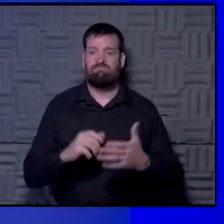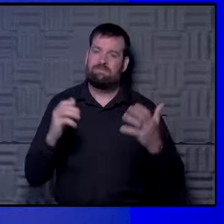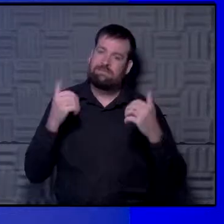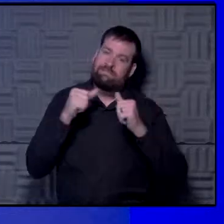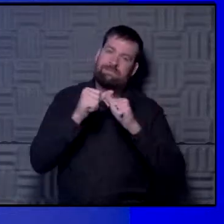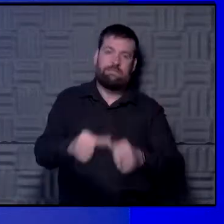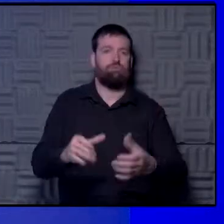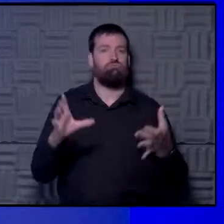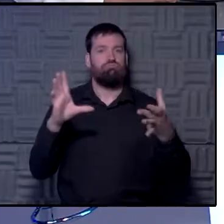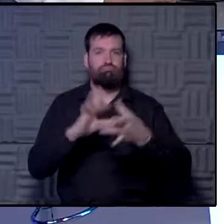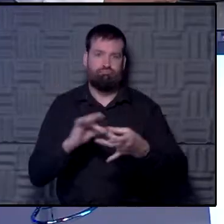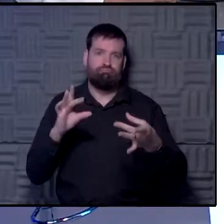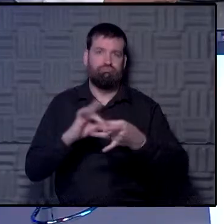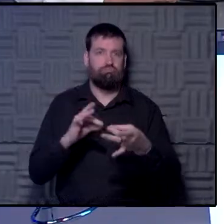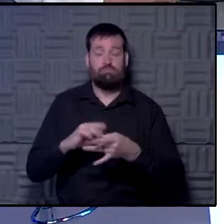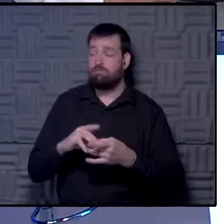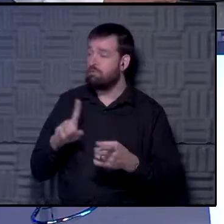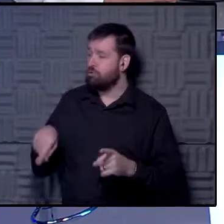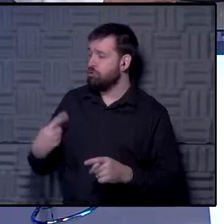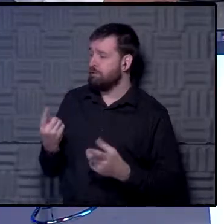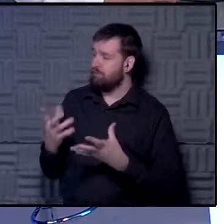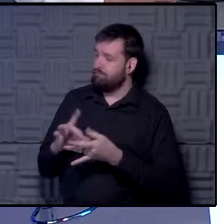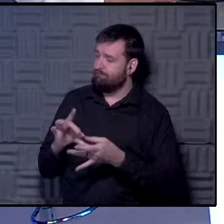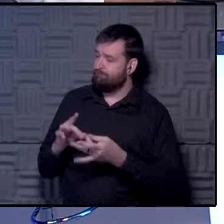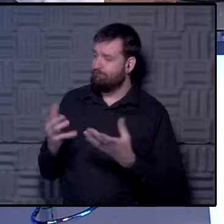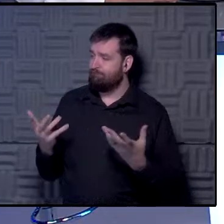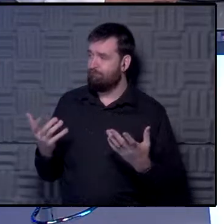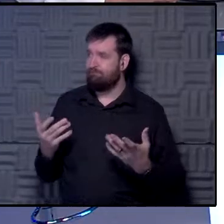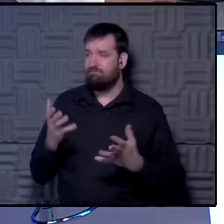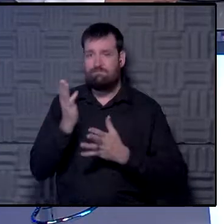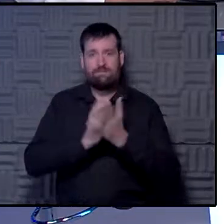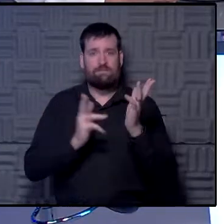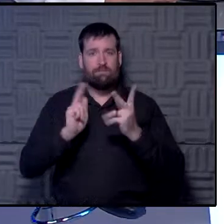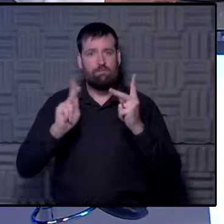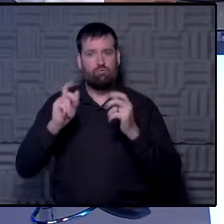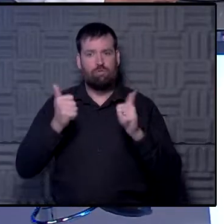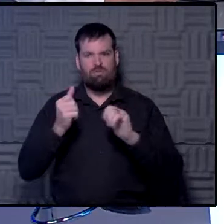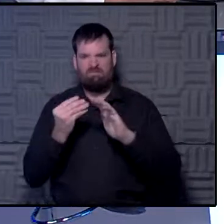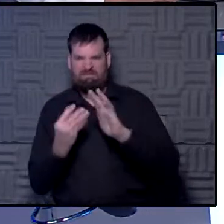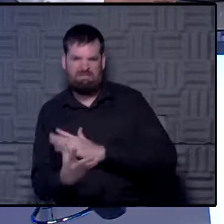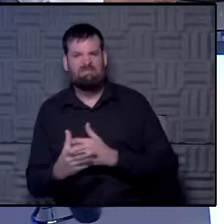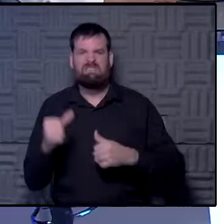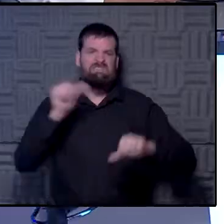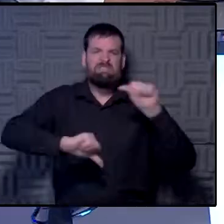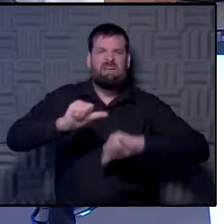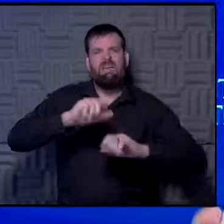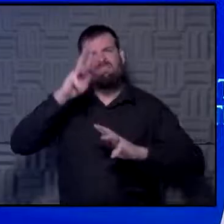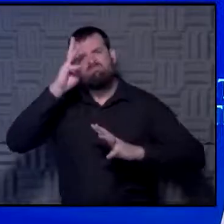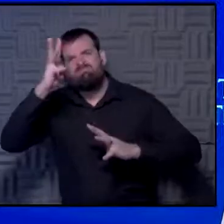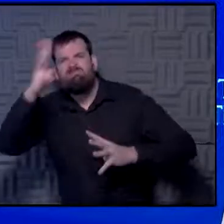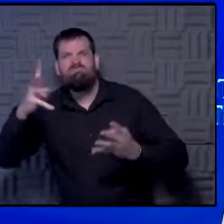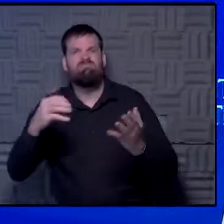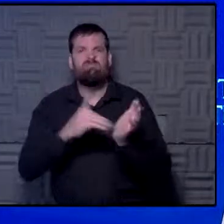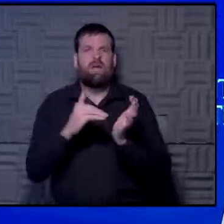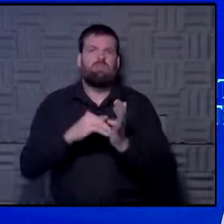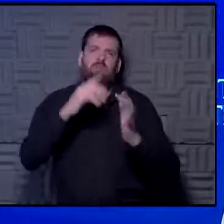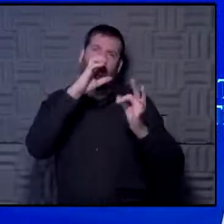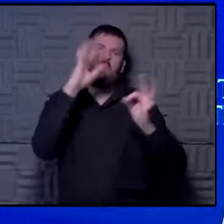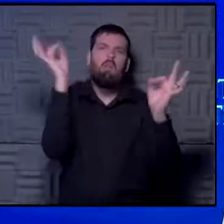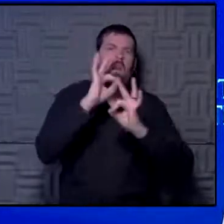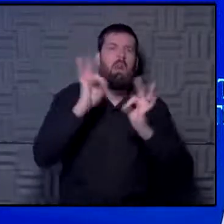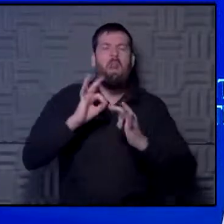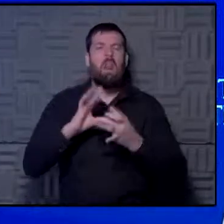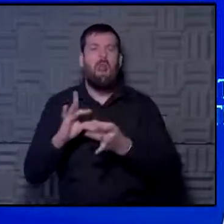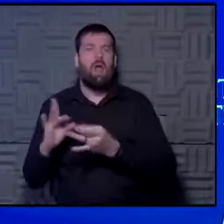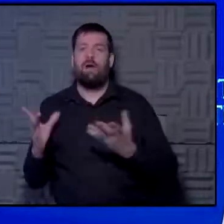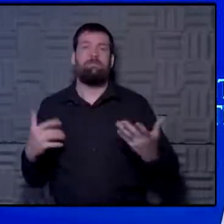message. And then just to say, some people try to undermine and say, well, science isn't real, and people doctors know what they're doing, and blah, blah, blah, blah, blah. Okay,